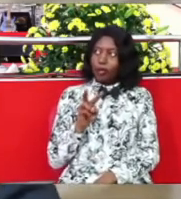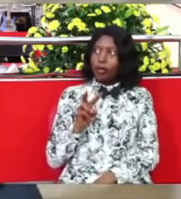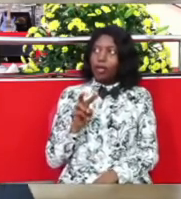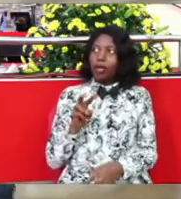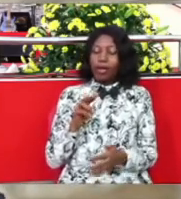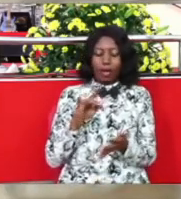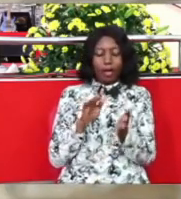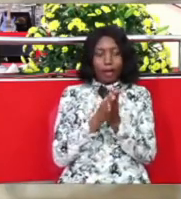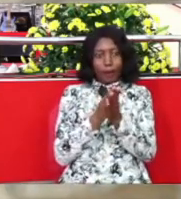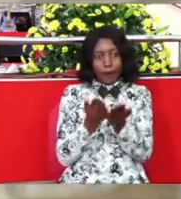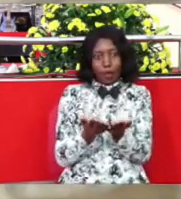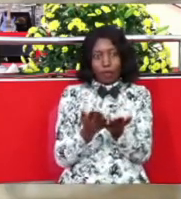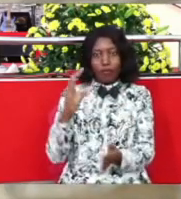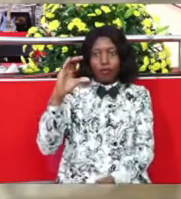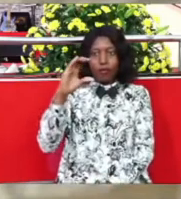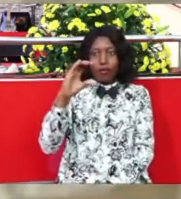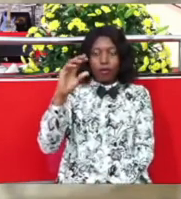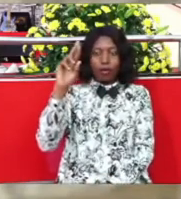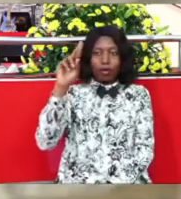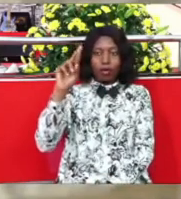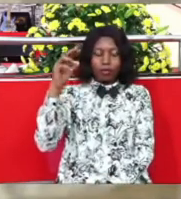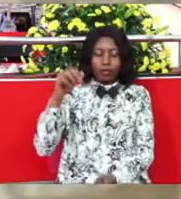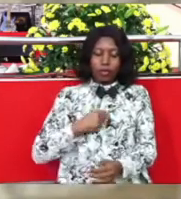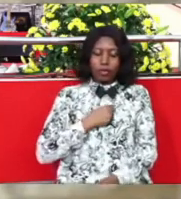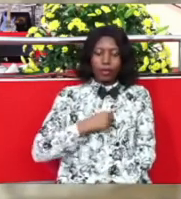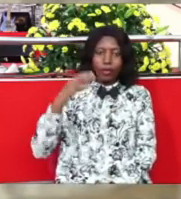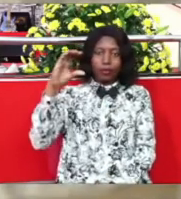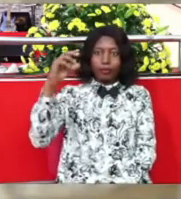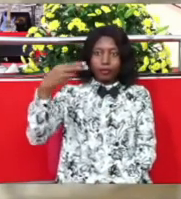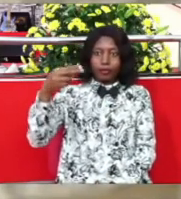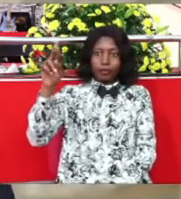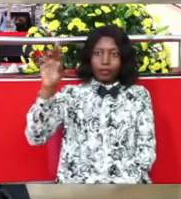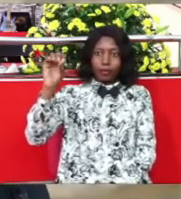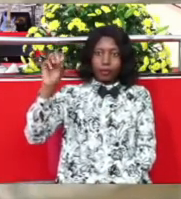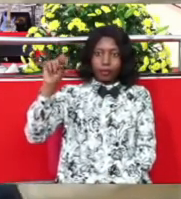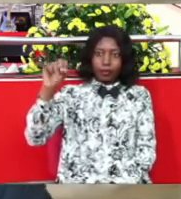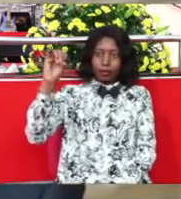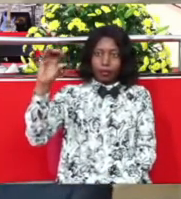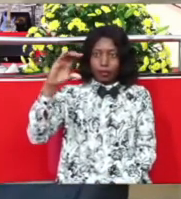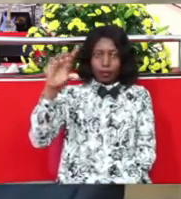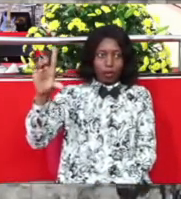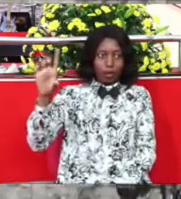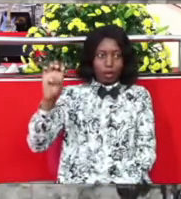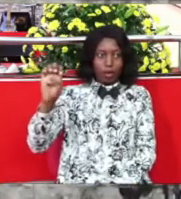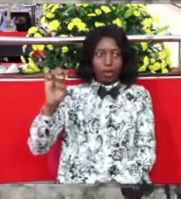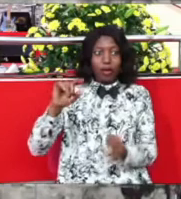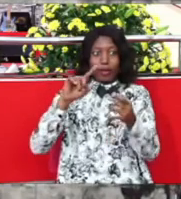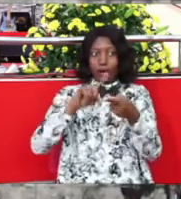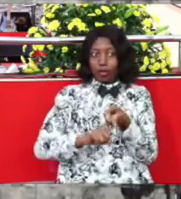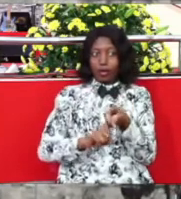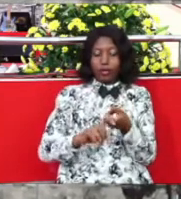chapter number 6. Mambo ya Nyakati 6 tukirudi pale. The Bible gives us a prayer. Biblia inatupatia